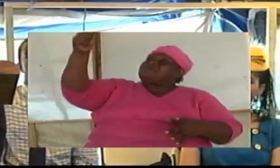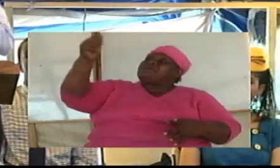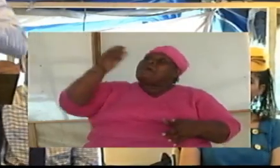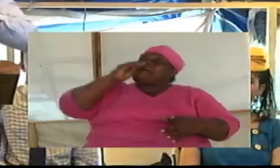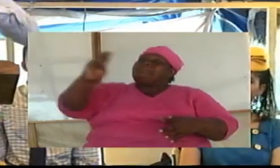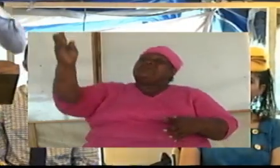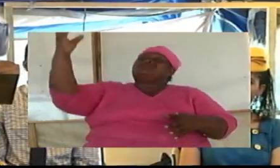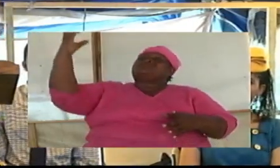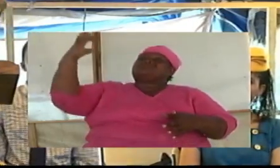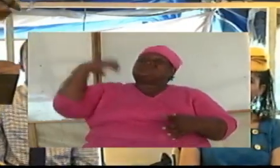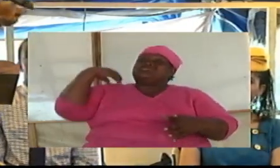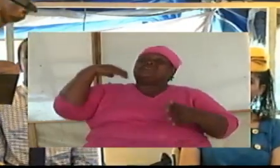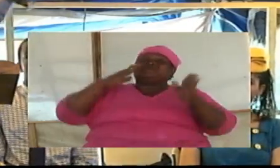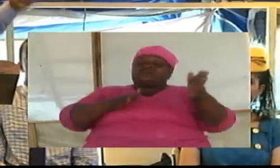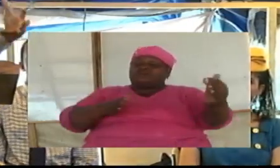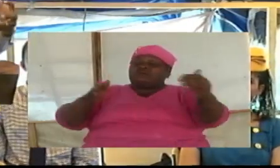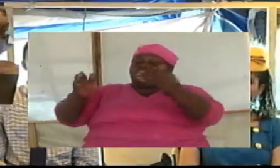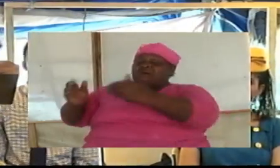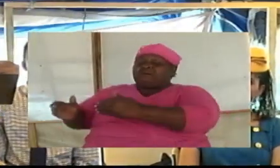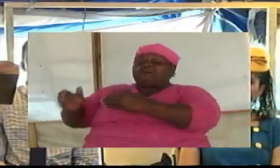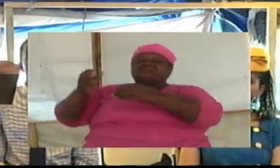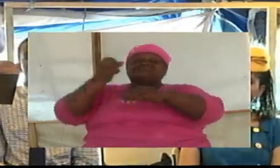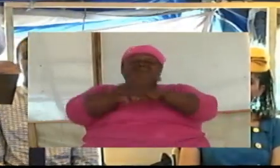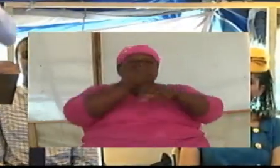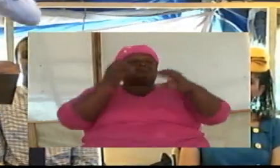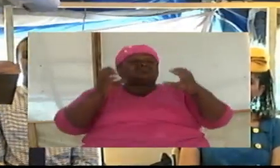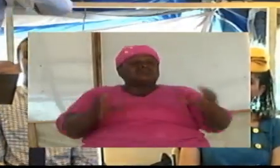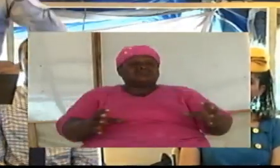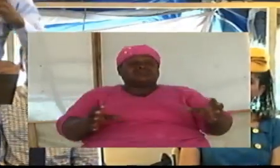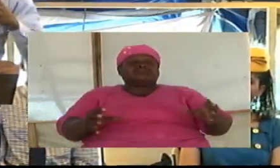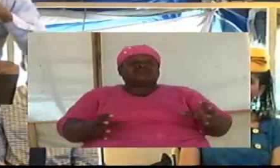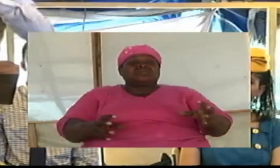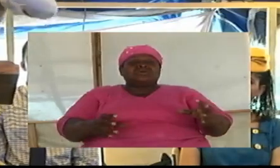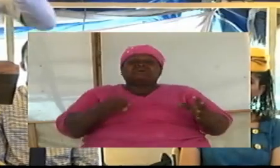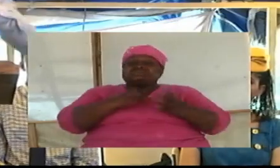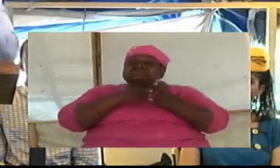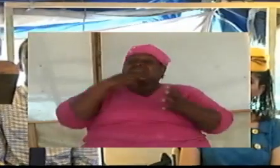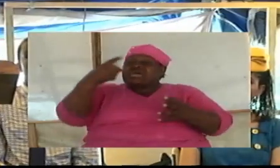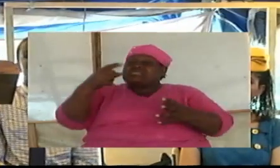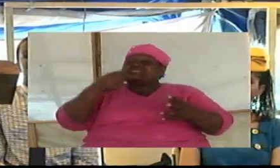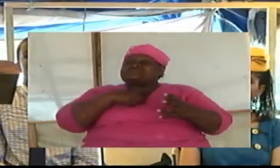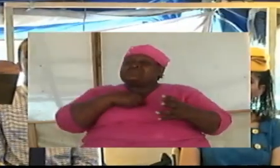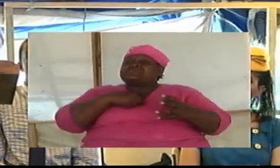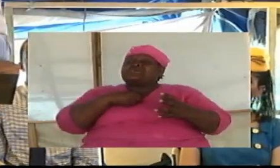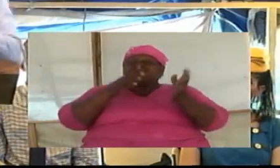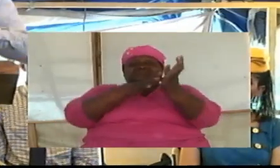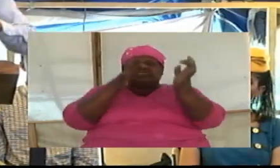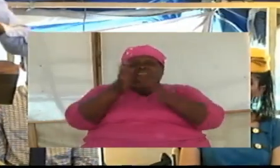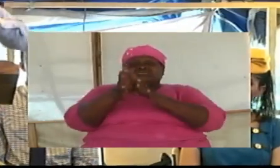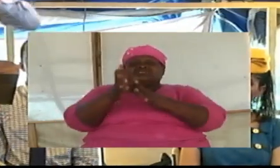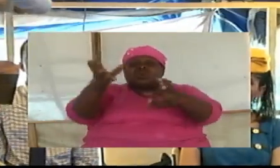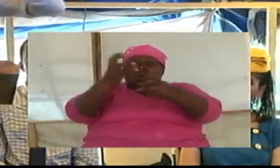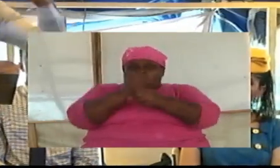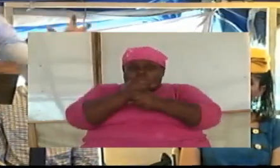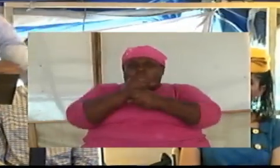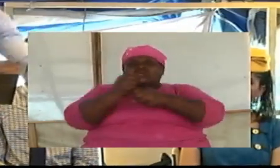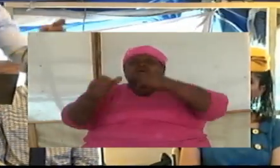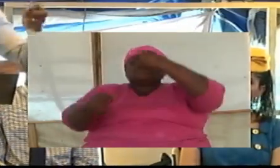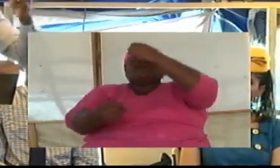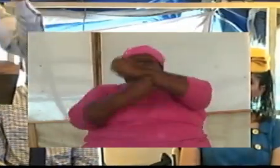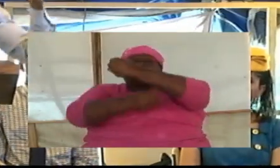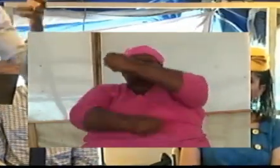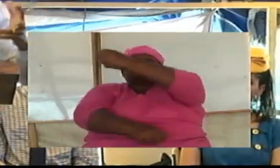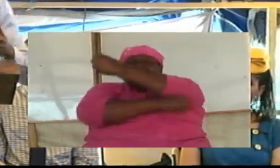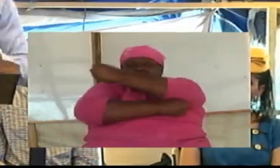chief cornerstone. It tells me then that it is Jesus who holds the whole thing together. If we take him out